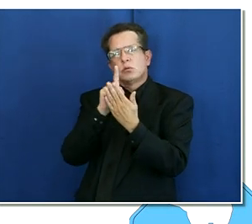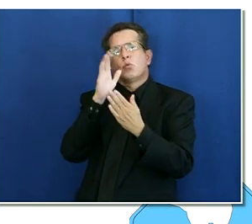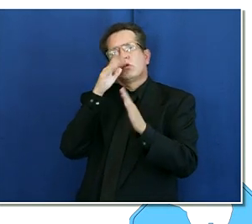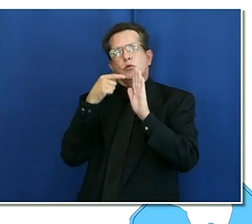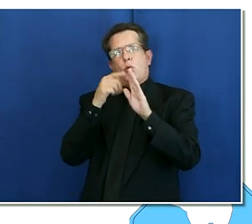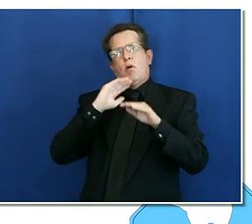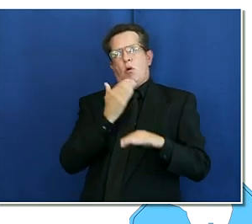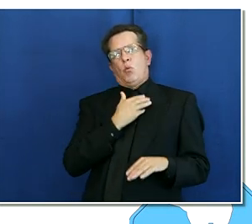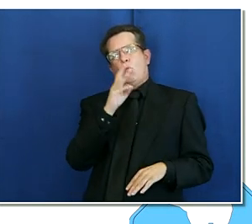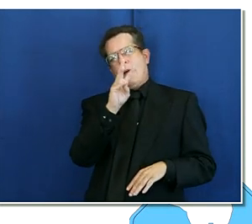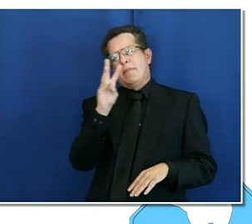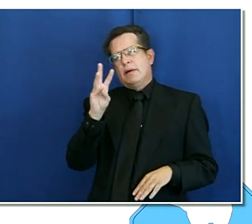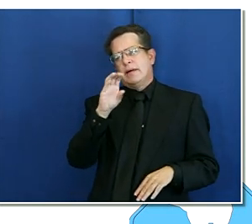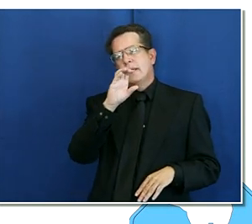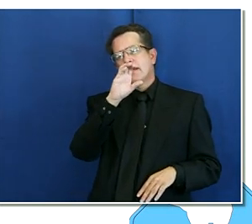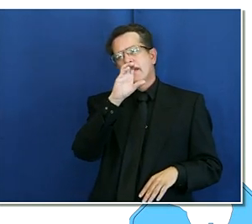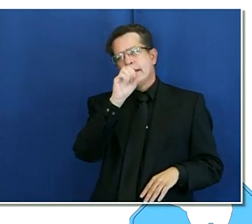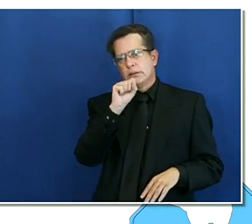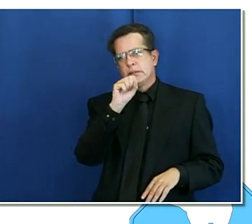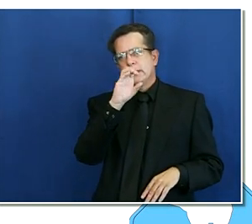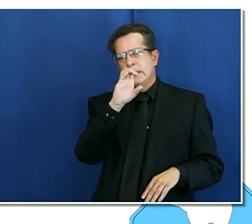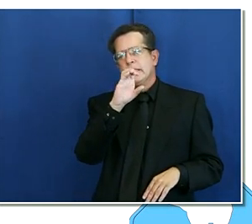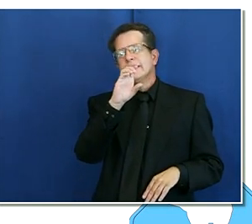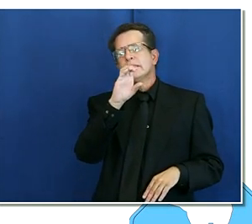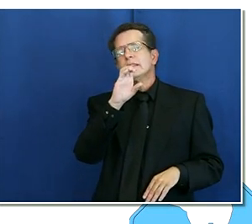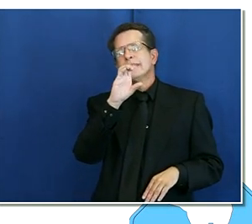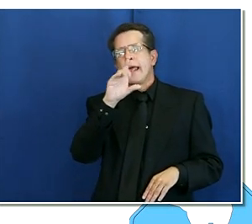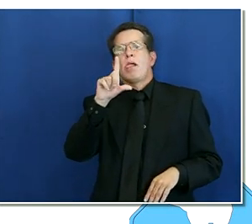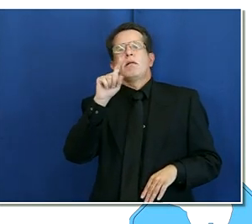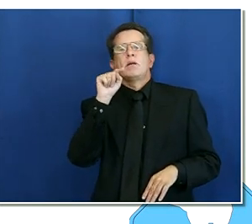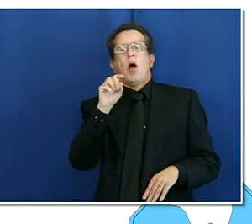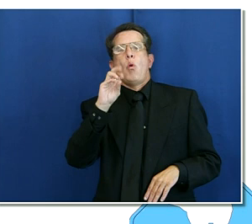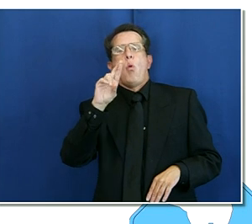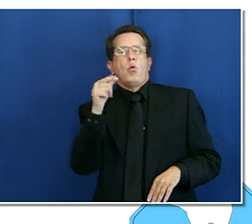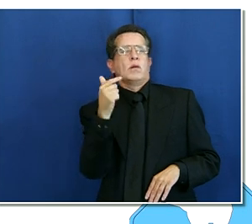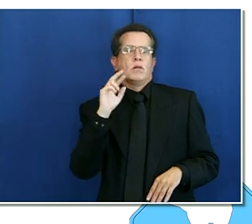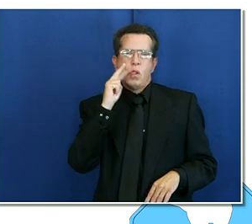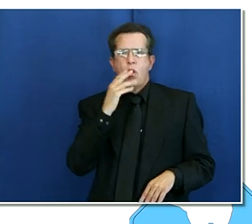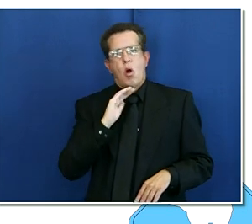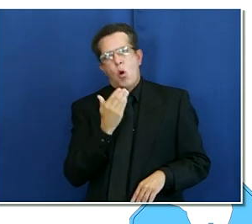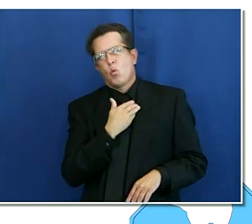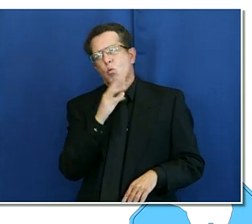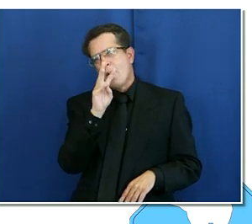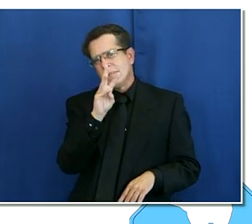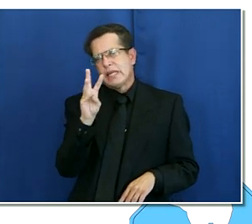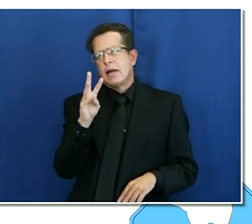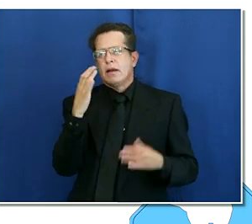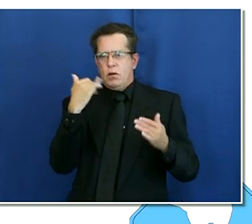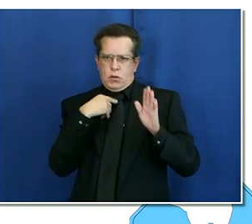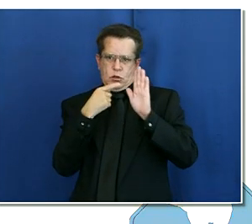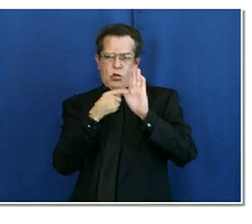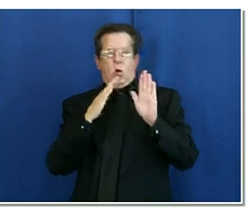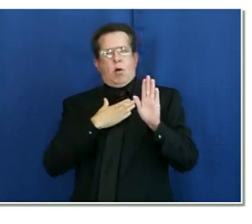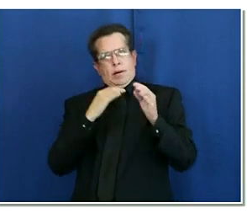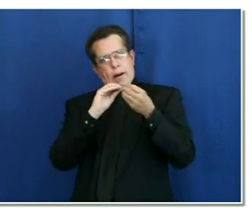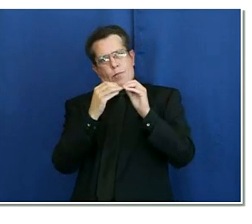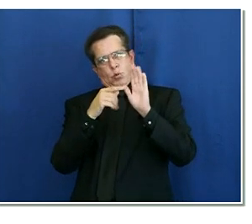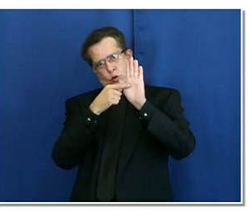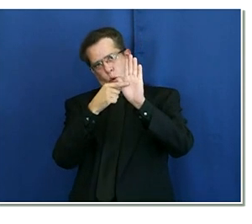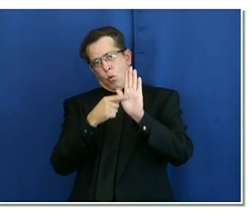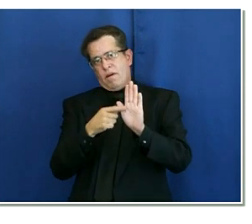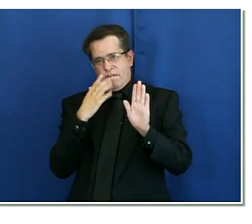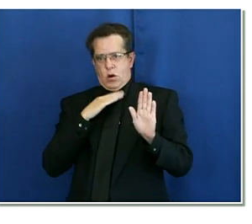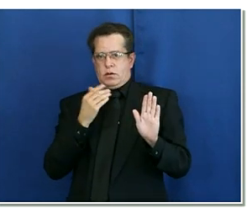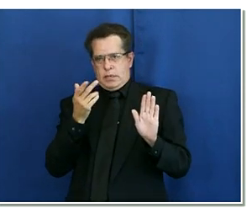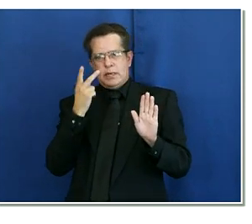library website at sdcl.org. With that, let's jump into today's numbers and reports. Starting with our